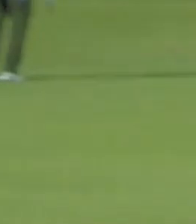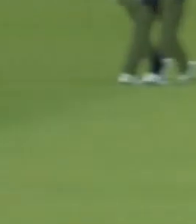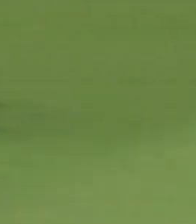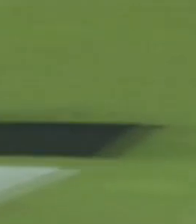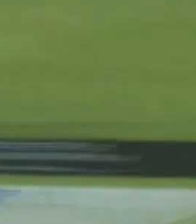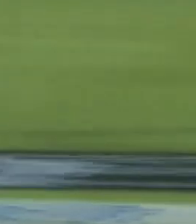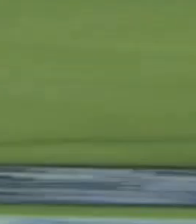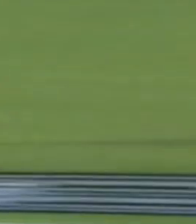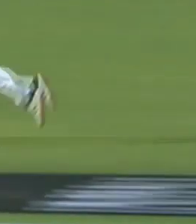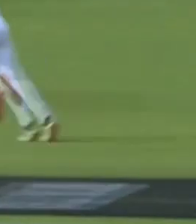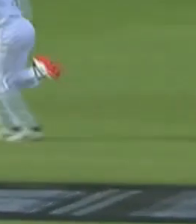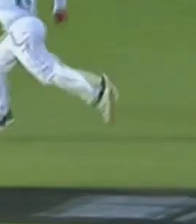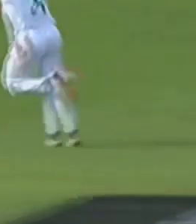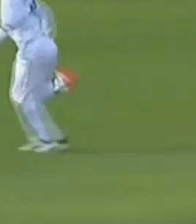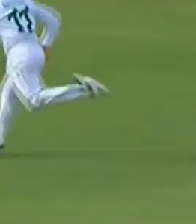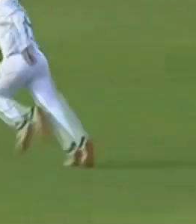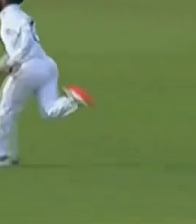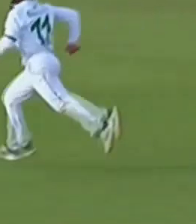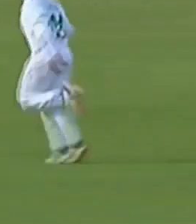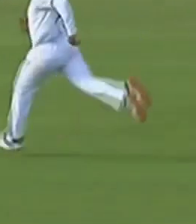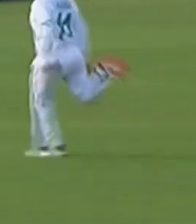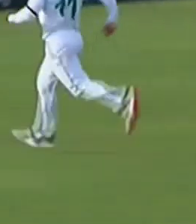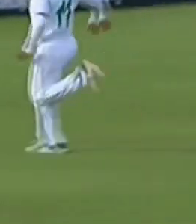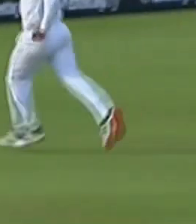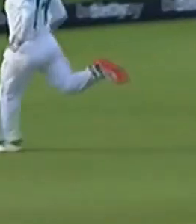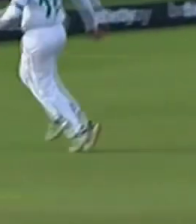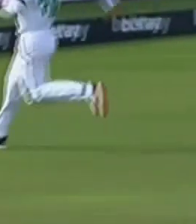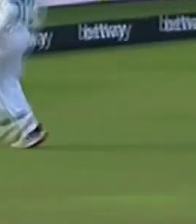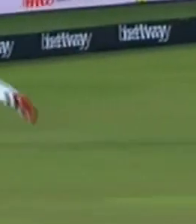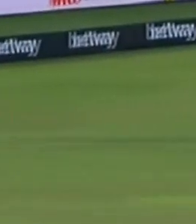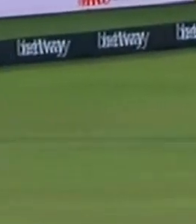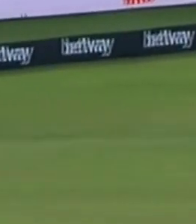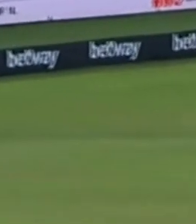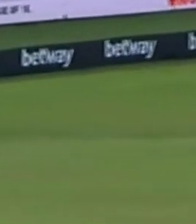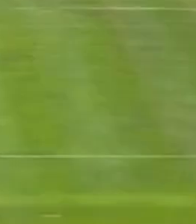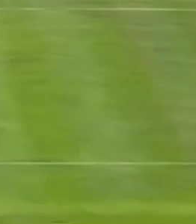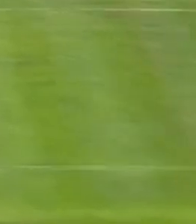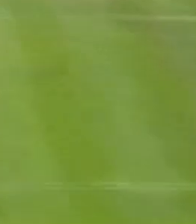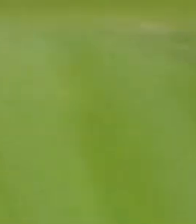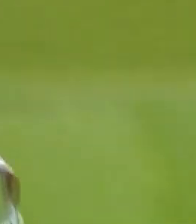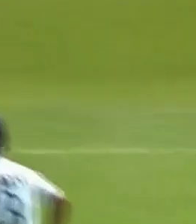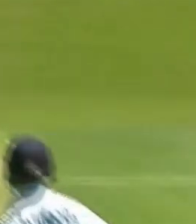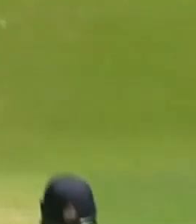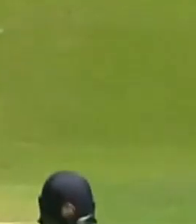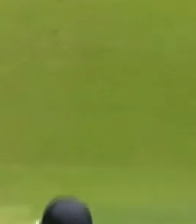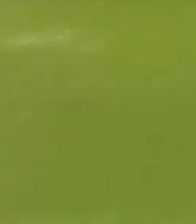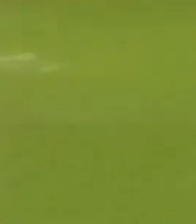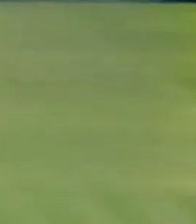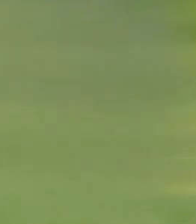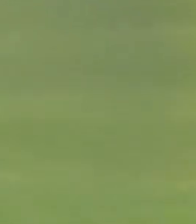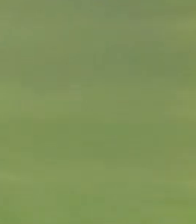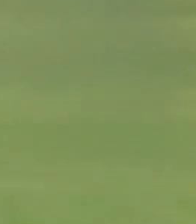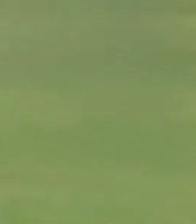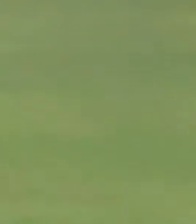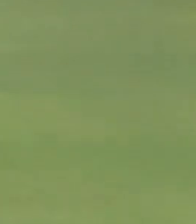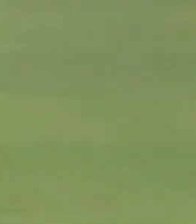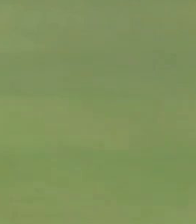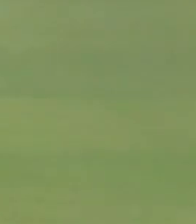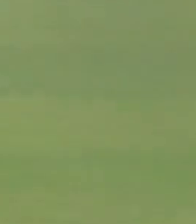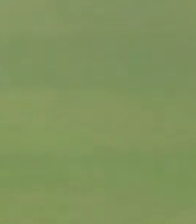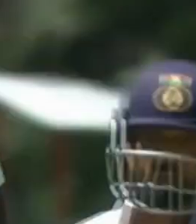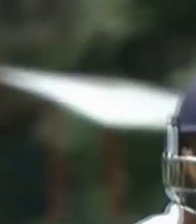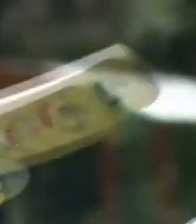Short enough for the cat. It's going to run away to the boundary. Temba Bavuma, as quick as he is, not. The team was announced. Short. Was there something